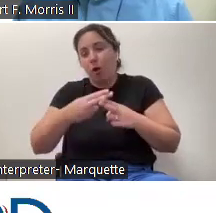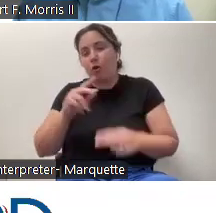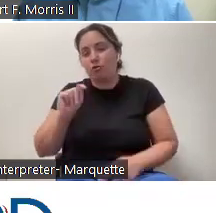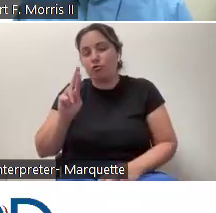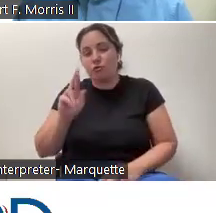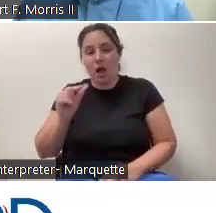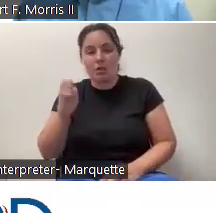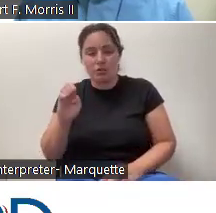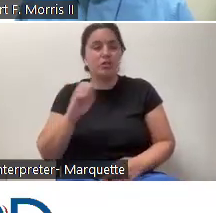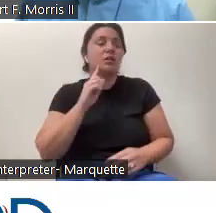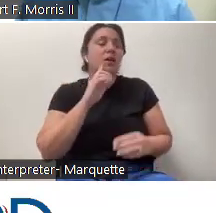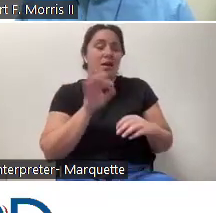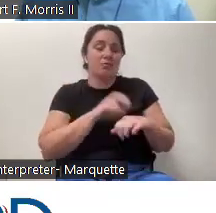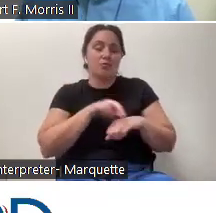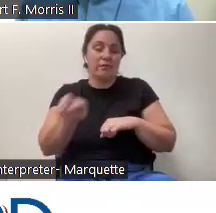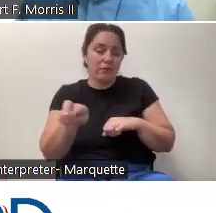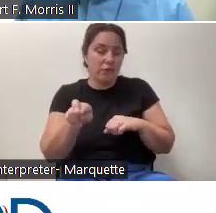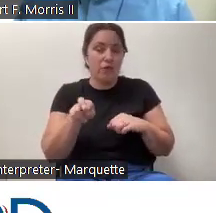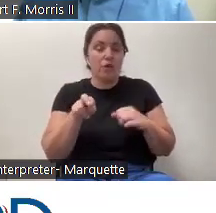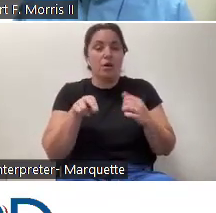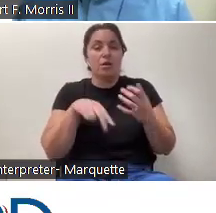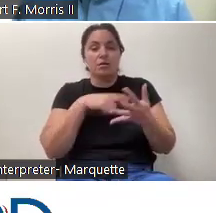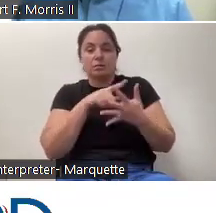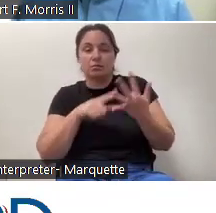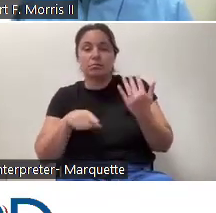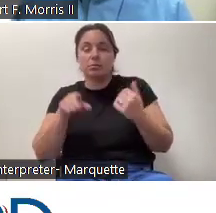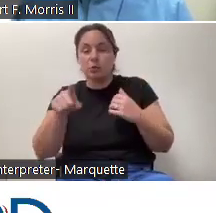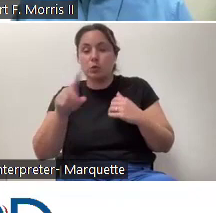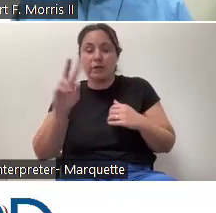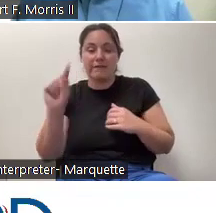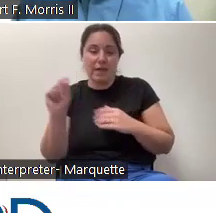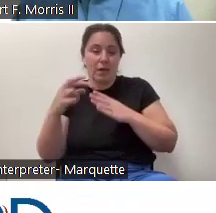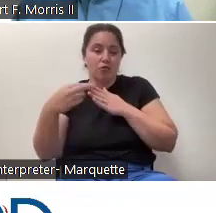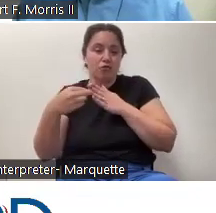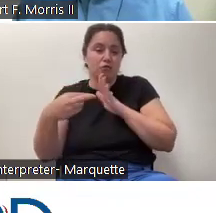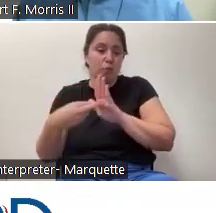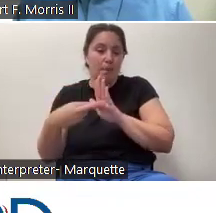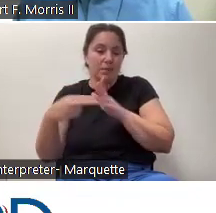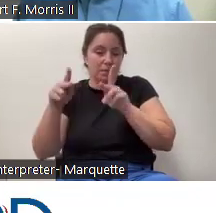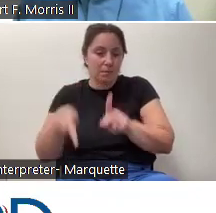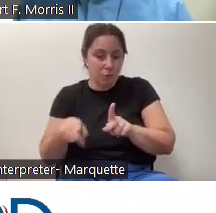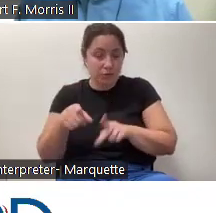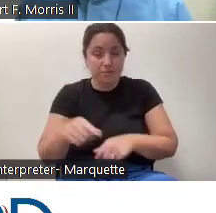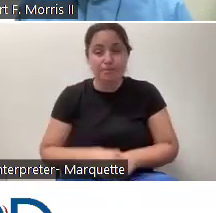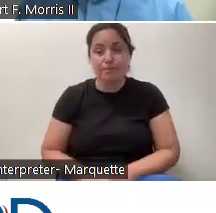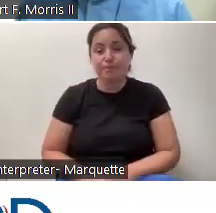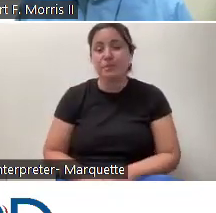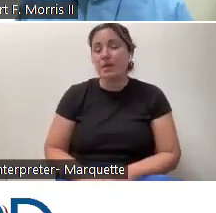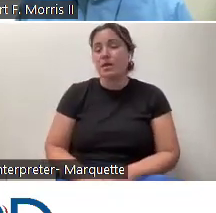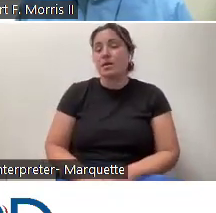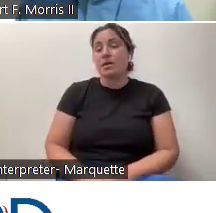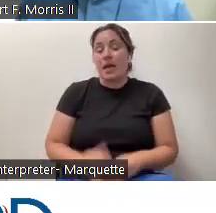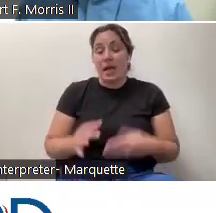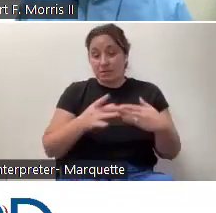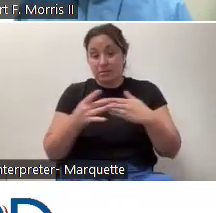referrals to those to our veterans representatives. And just to show how they are connected to the